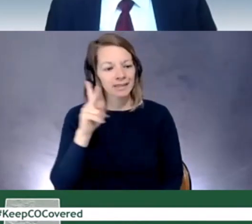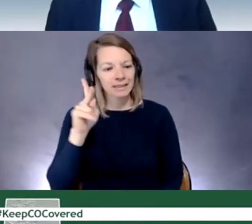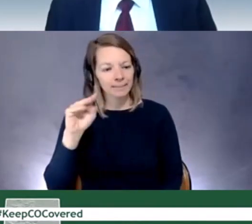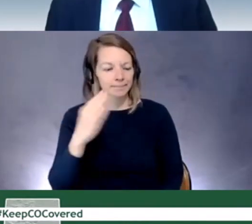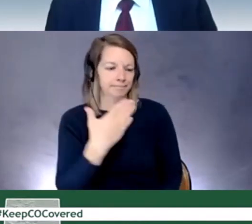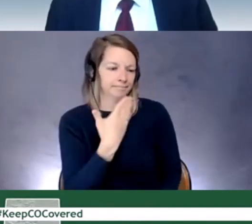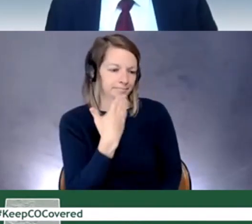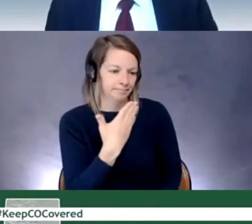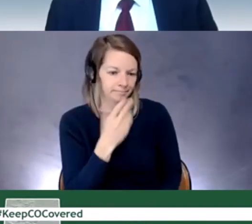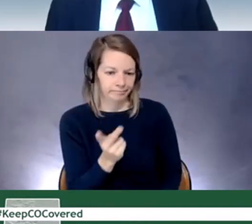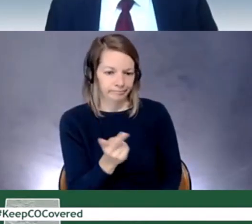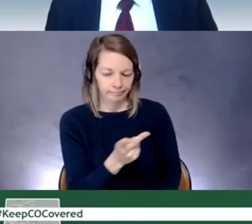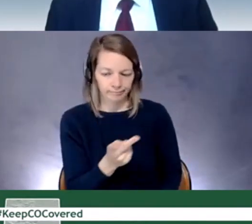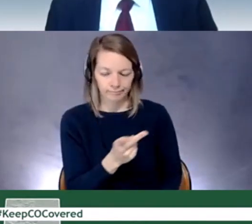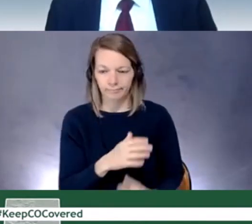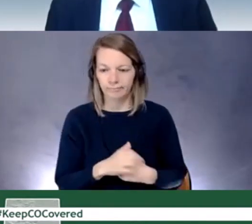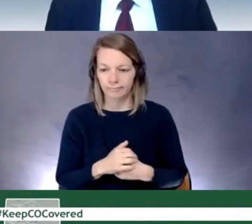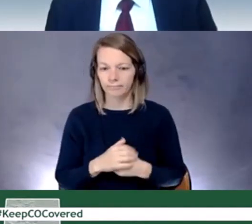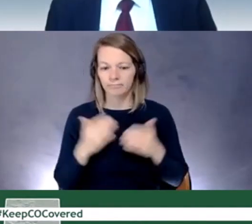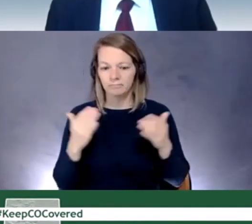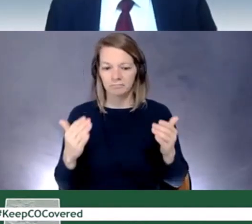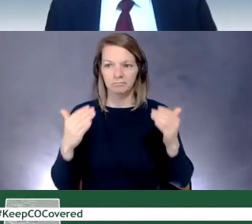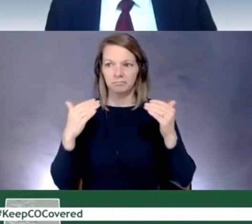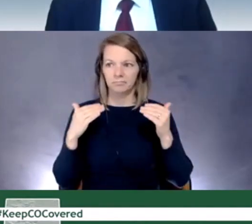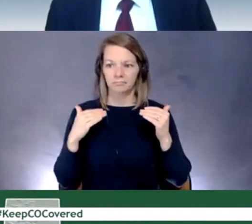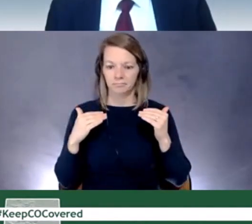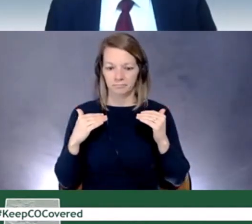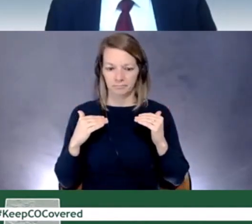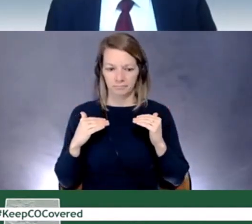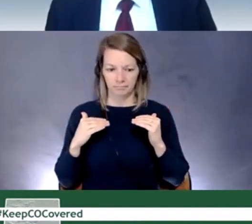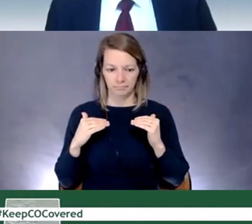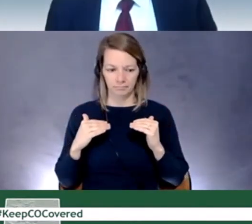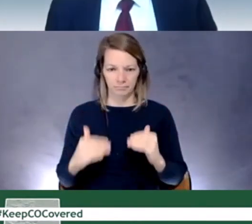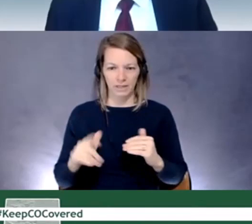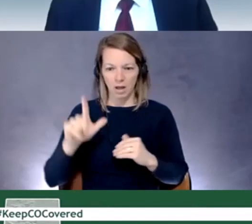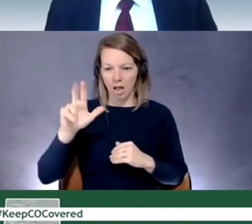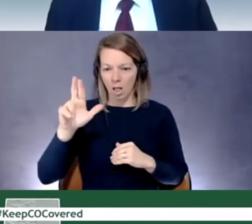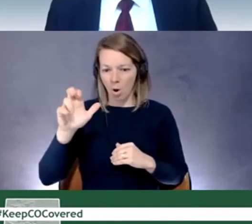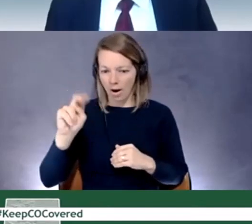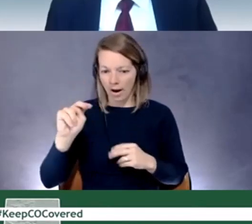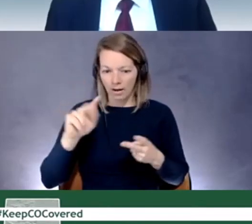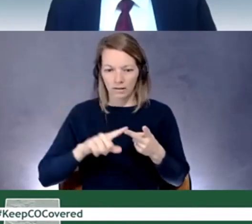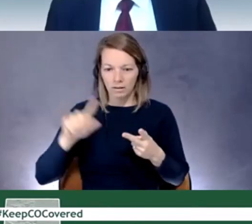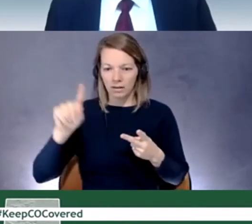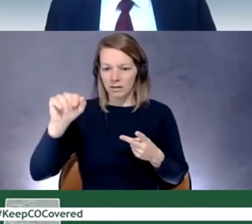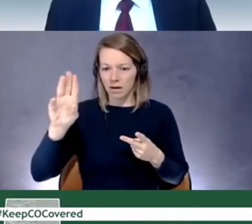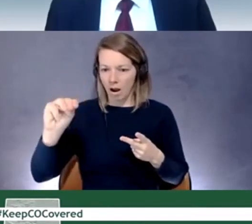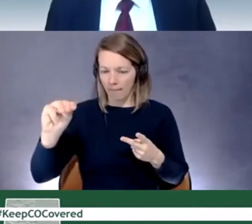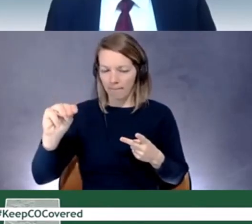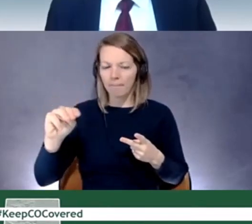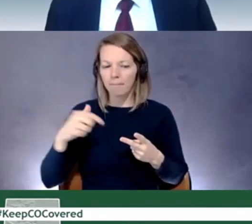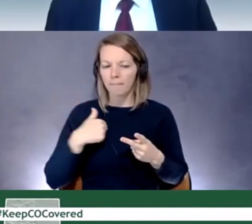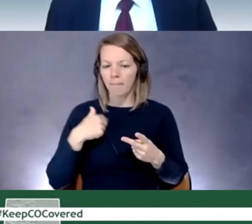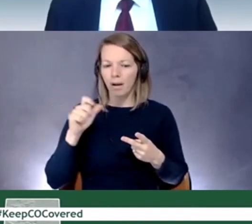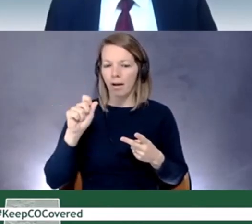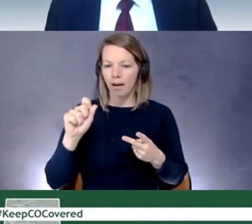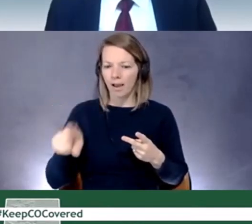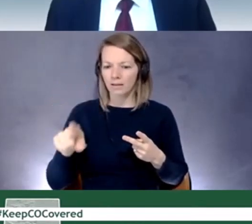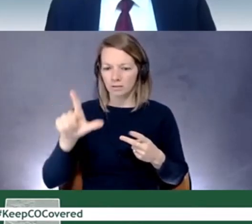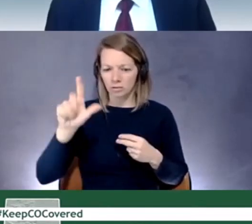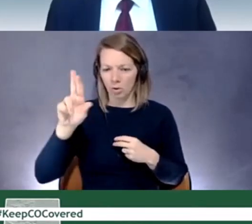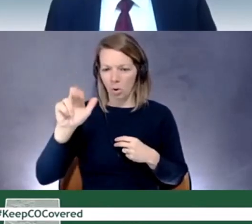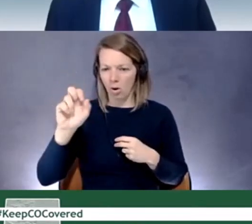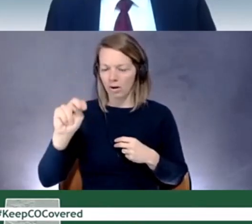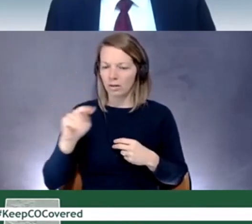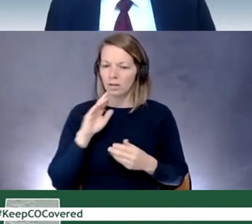for that. Let's go, is our Lauren and Tom on? Lauren, I'll ask this of you. Is the